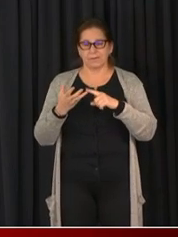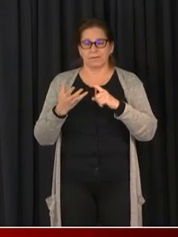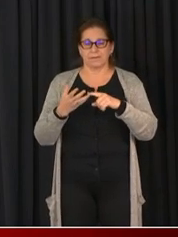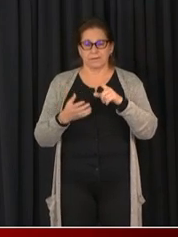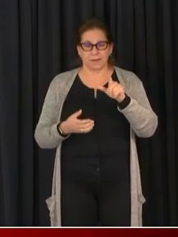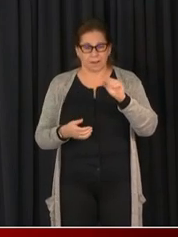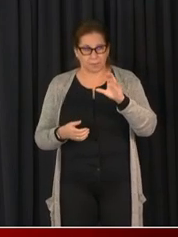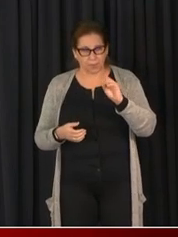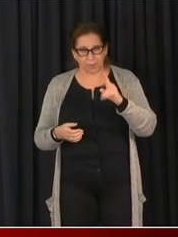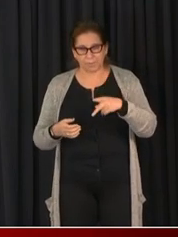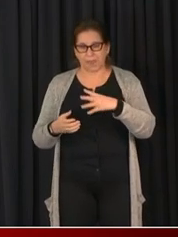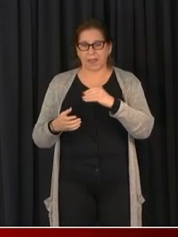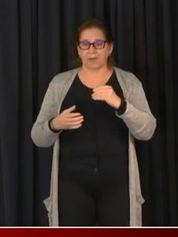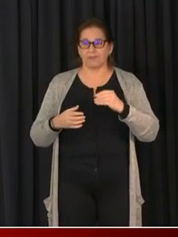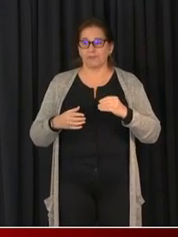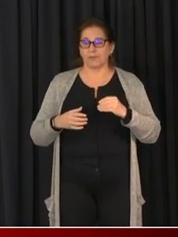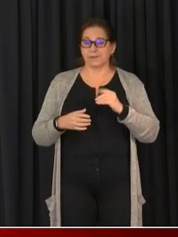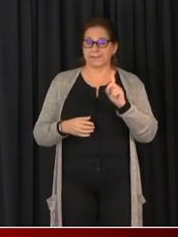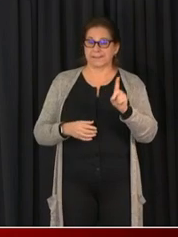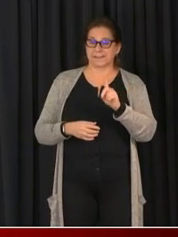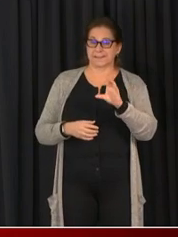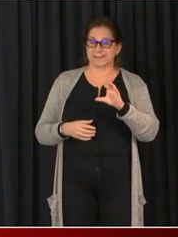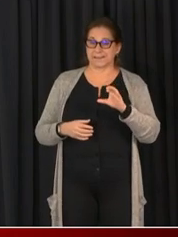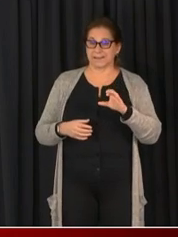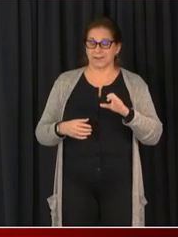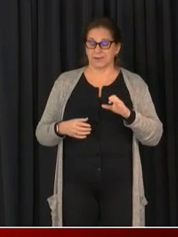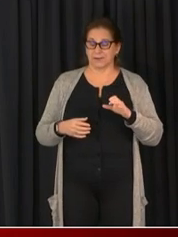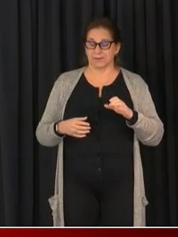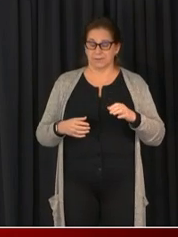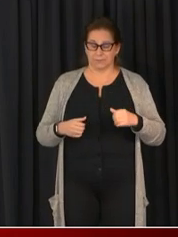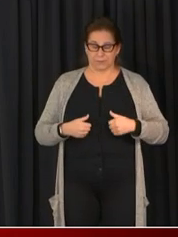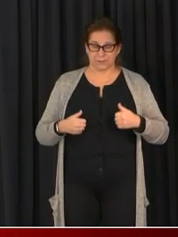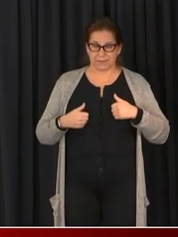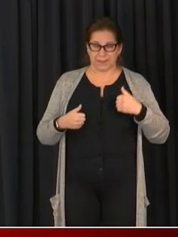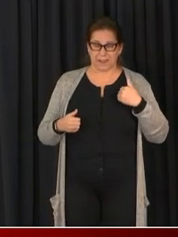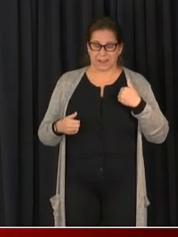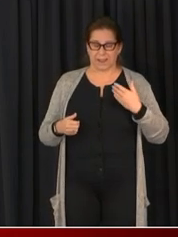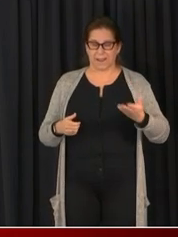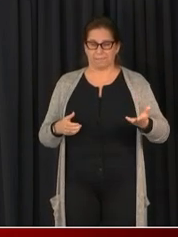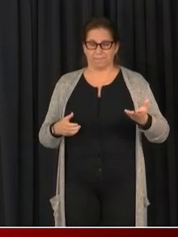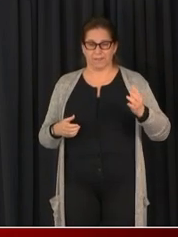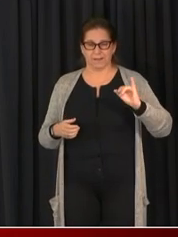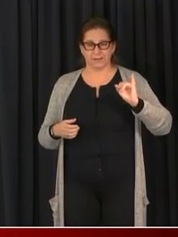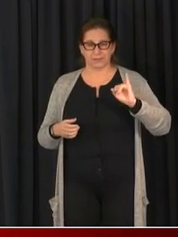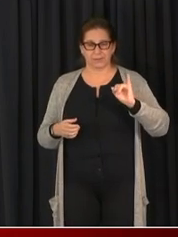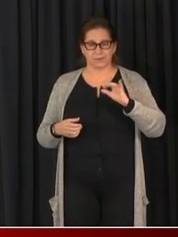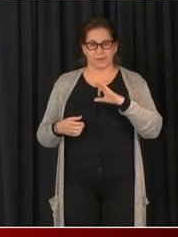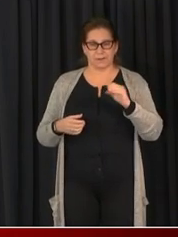residents, where we have a high rate of insurance coverage, can have their COVID diagnosis,